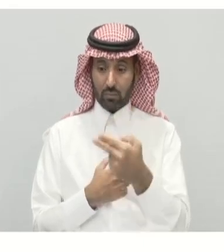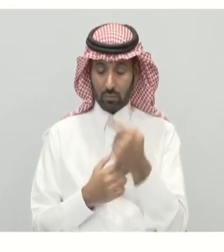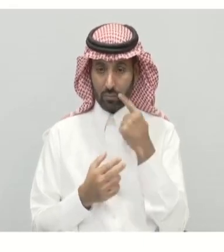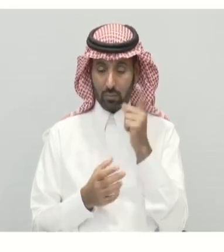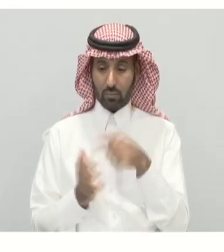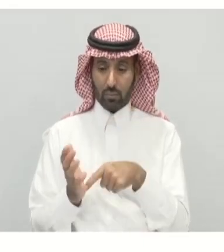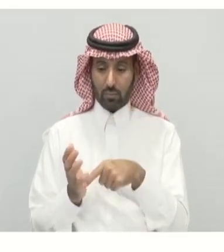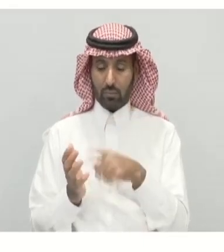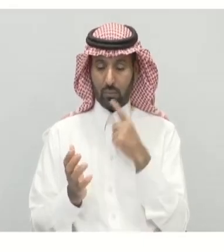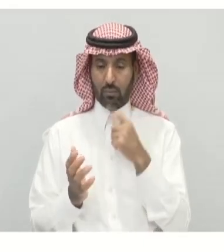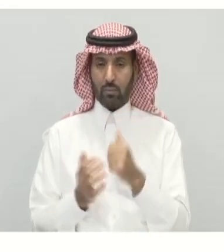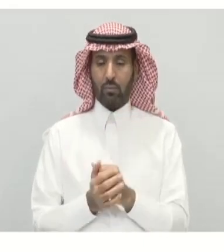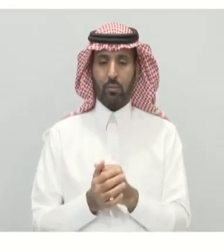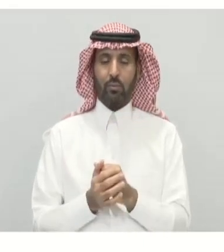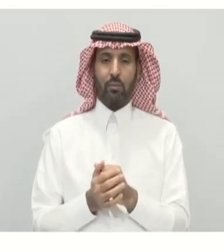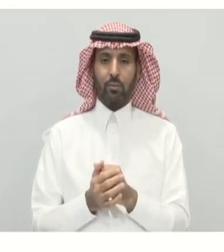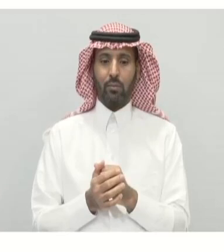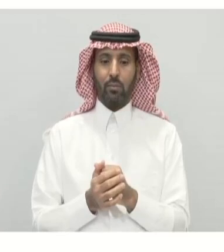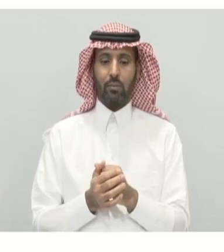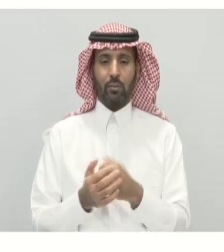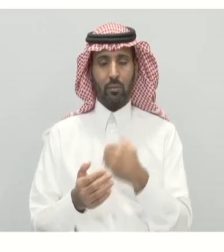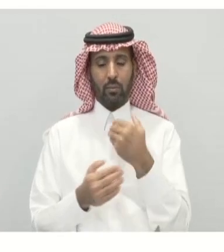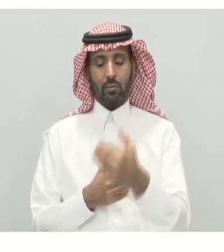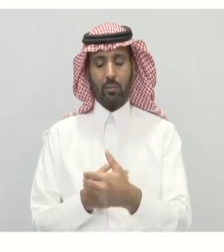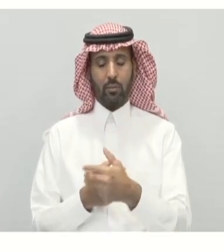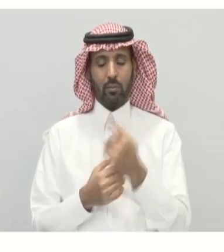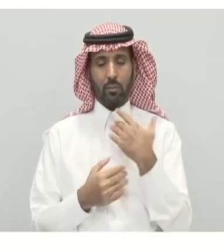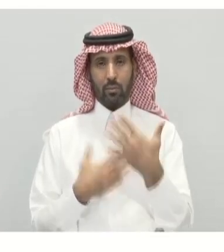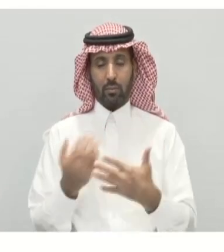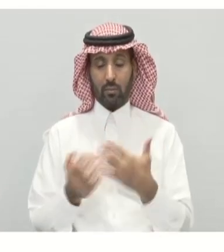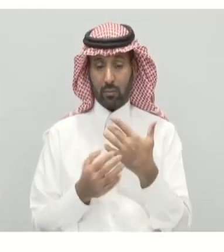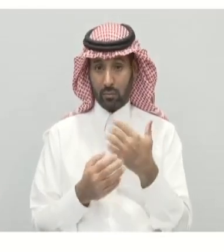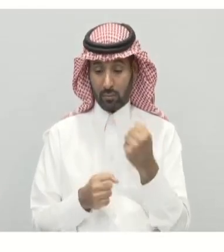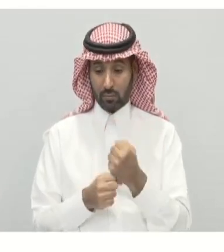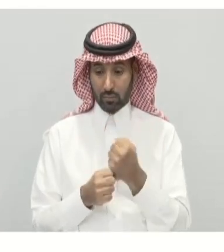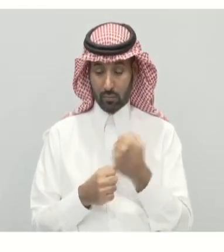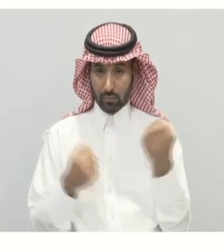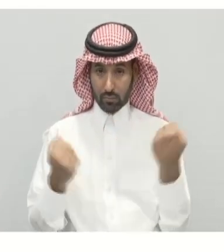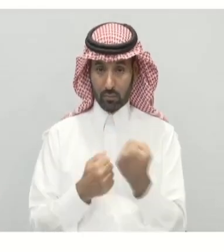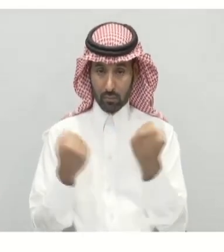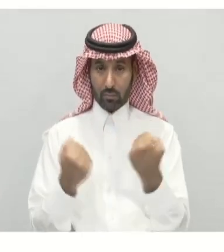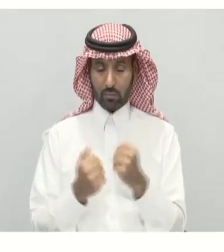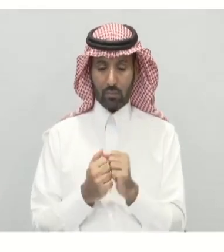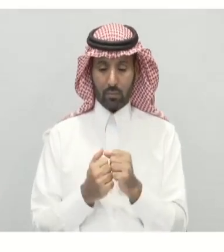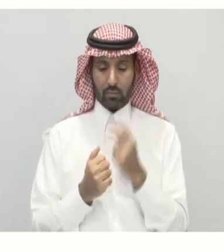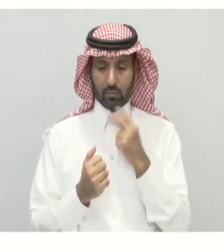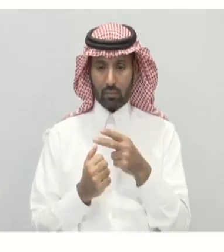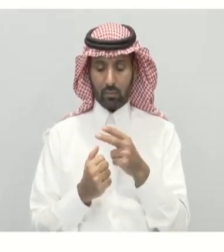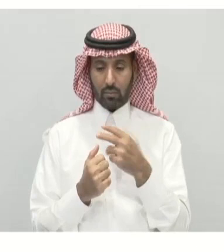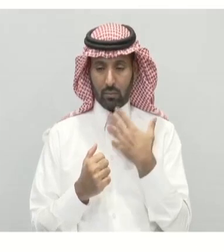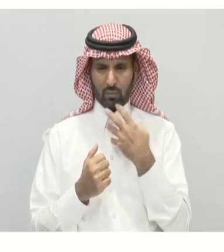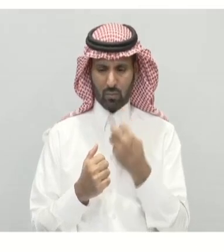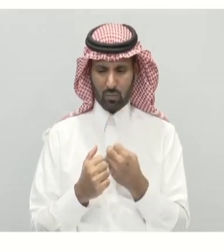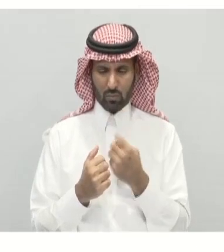himself, and to be honest. When you try to do something exciting, when you feel